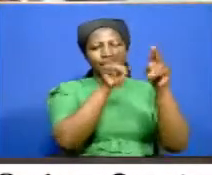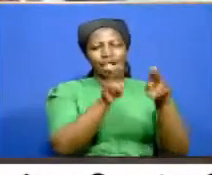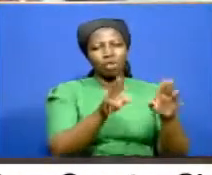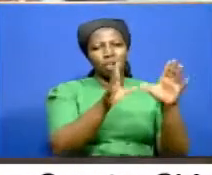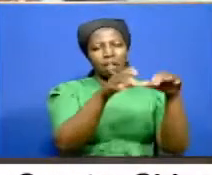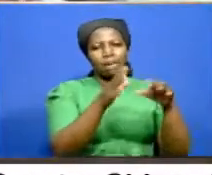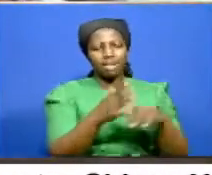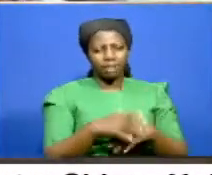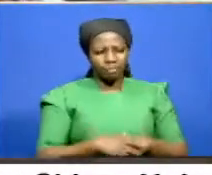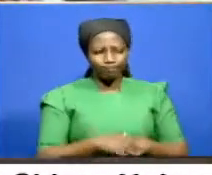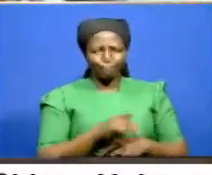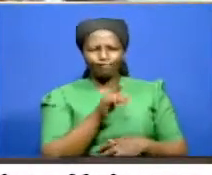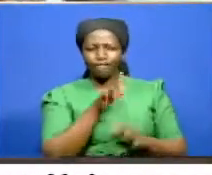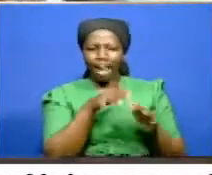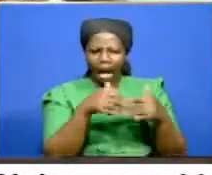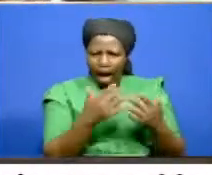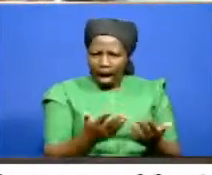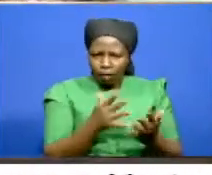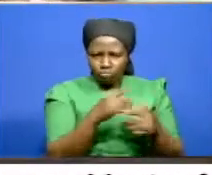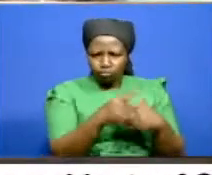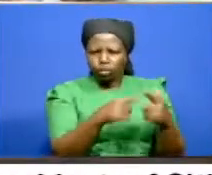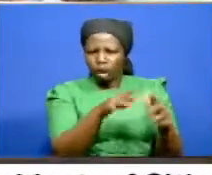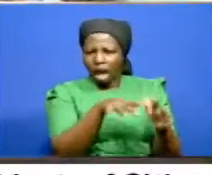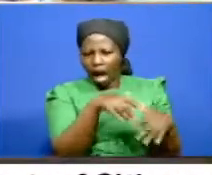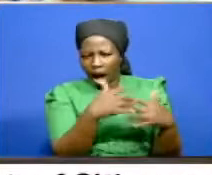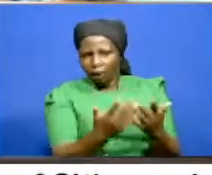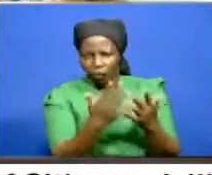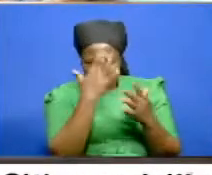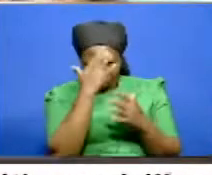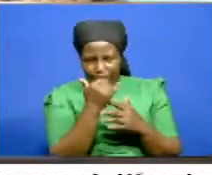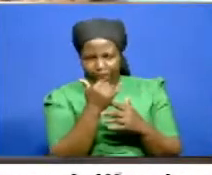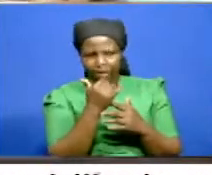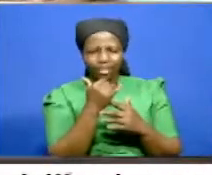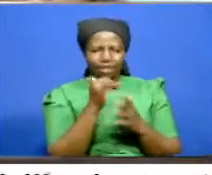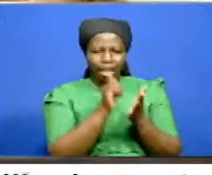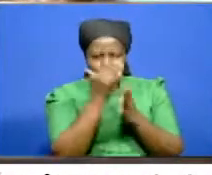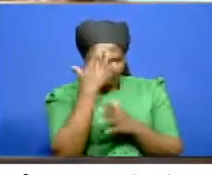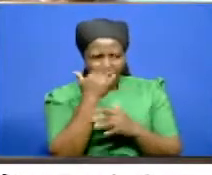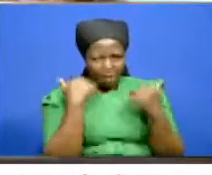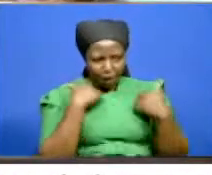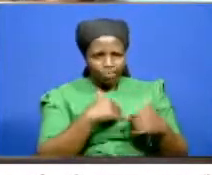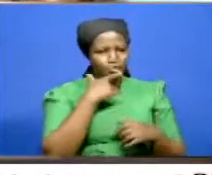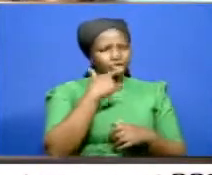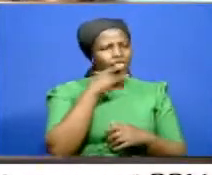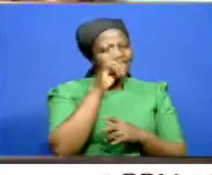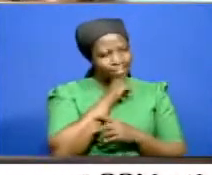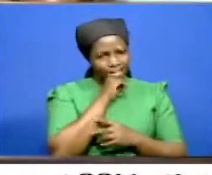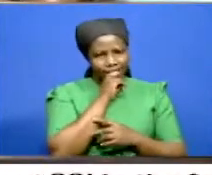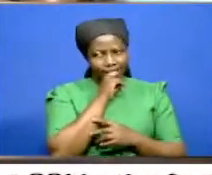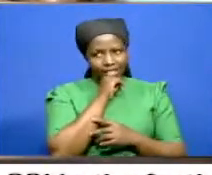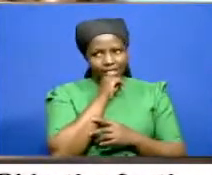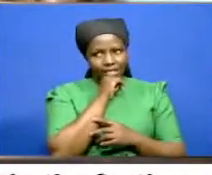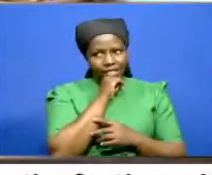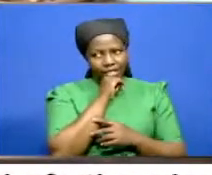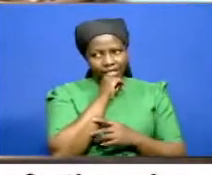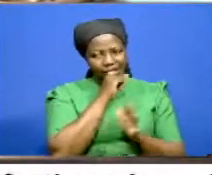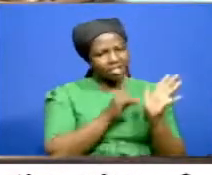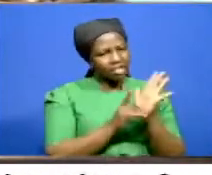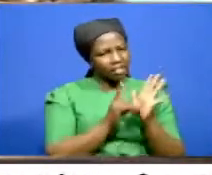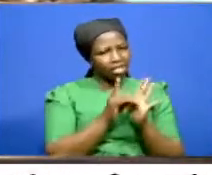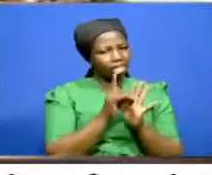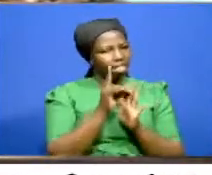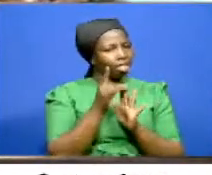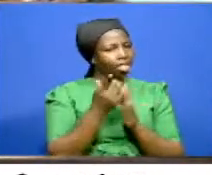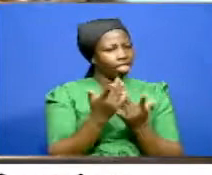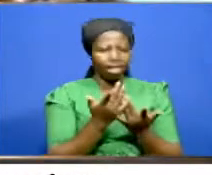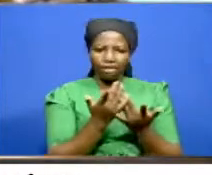And how is it going, considering that? That's why I actually mentioned that the rise has been somehow, I would say,